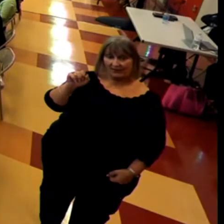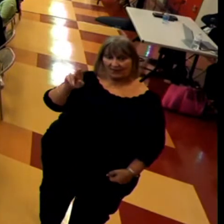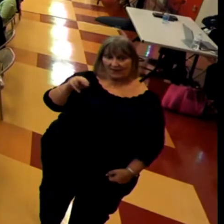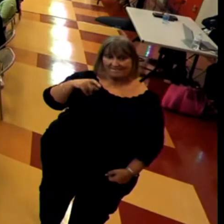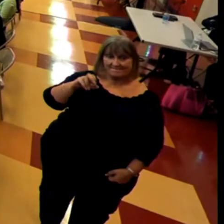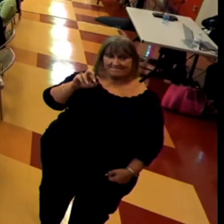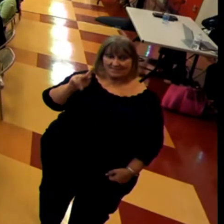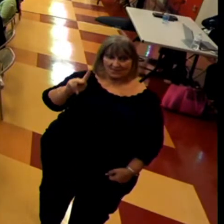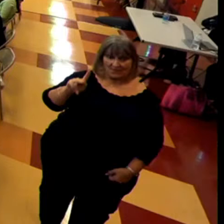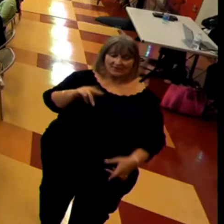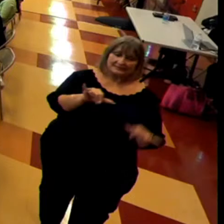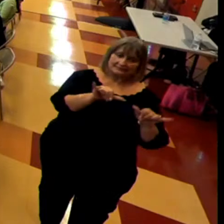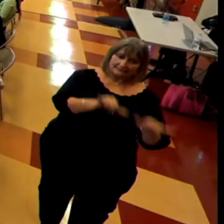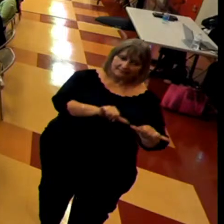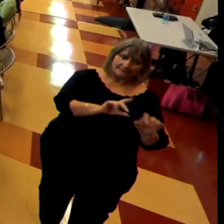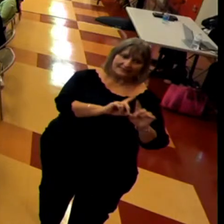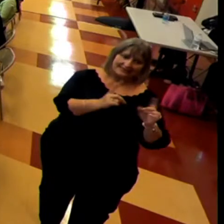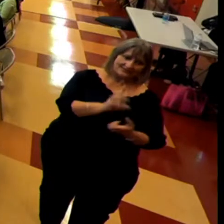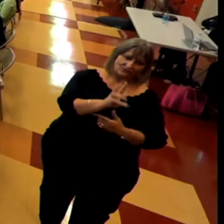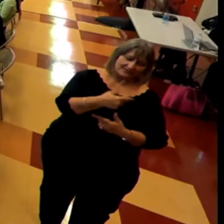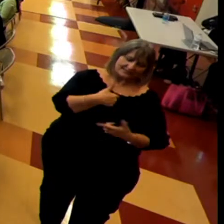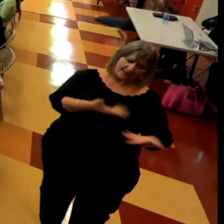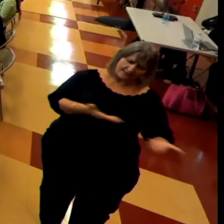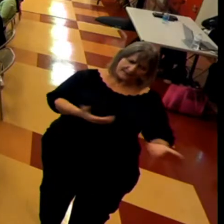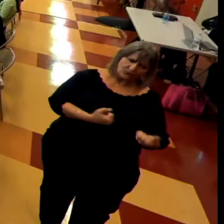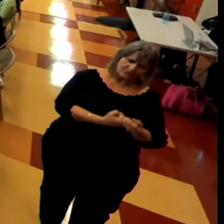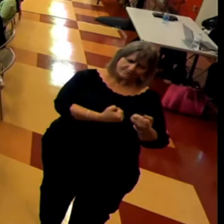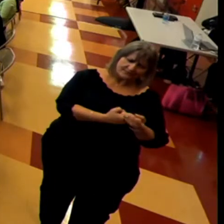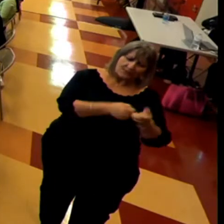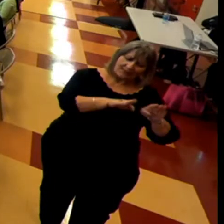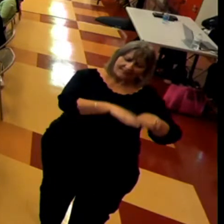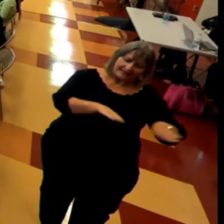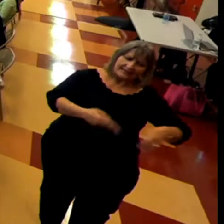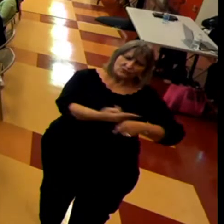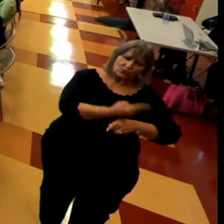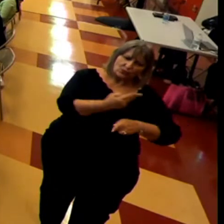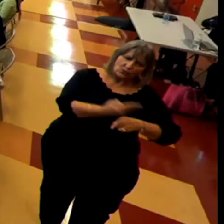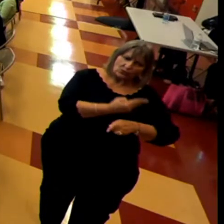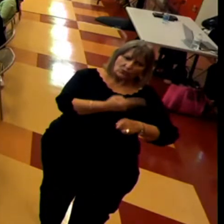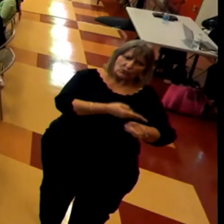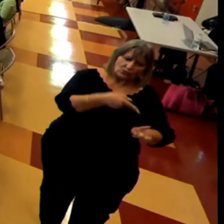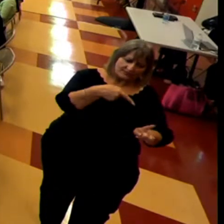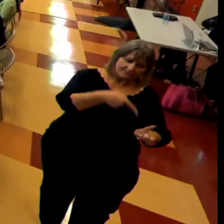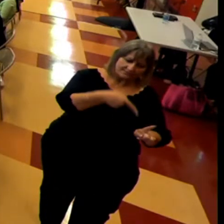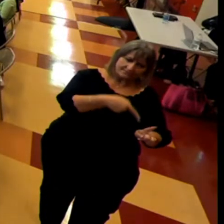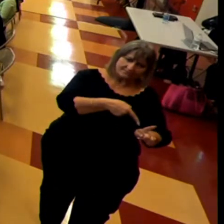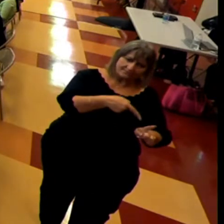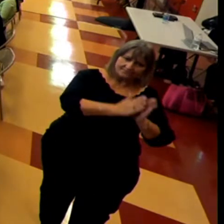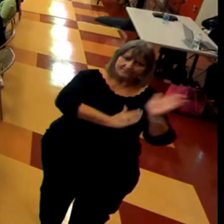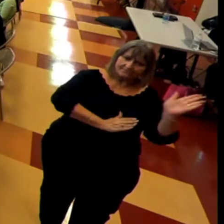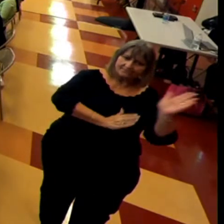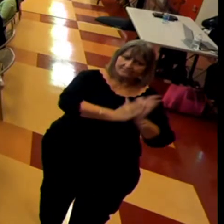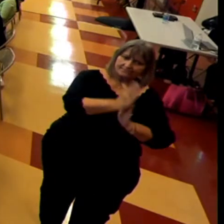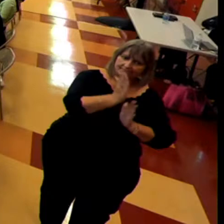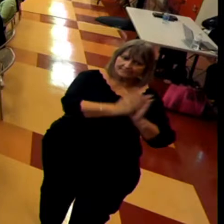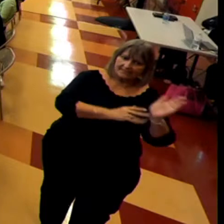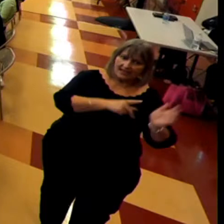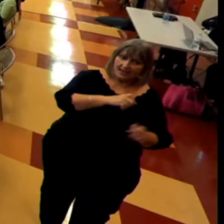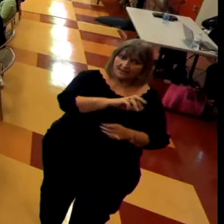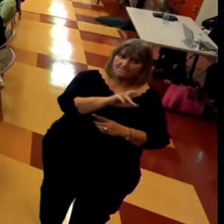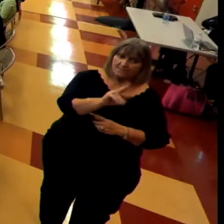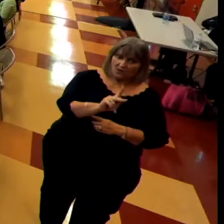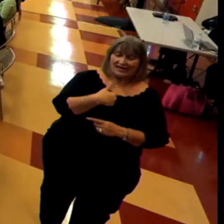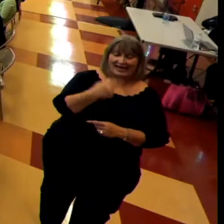here for the children that use that park. That's really what I'm here for, because I've seen the parents